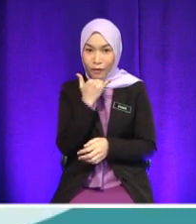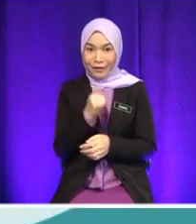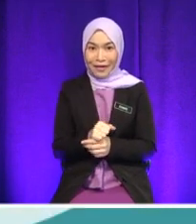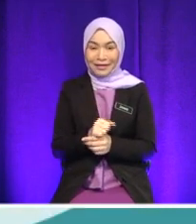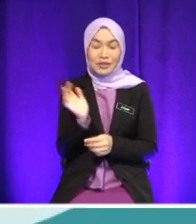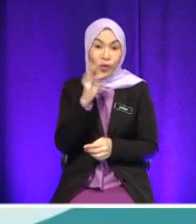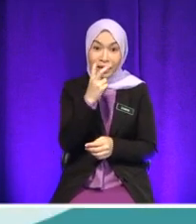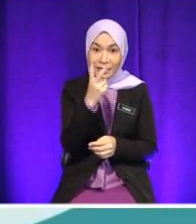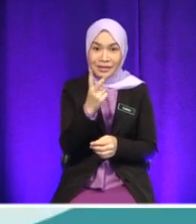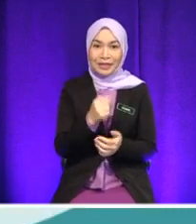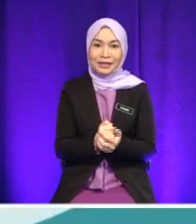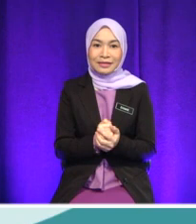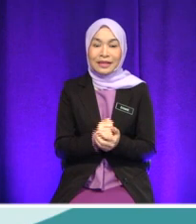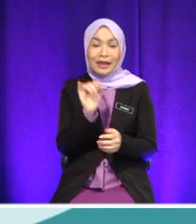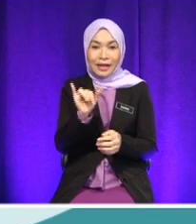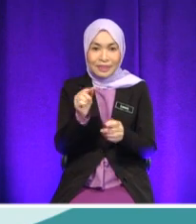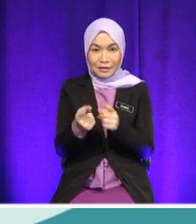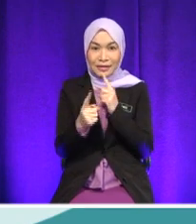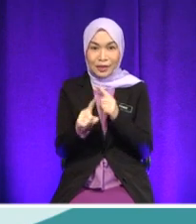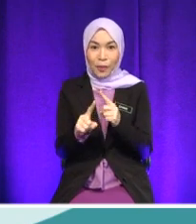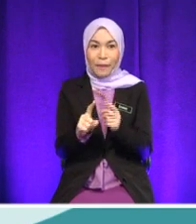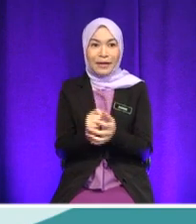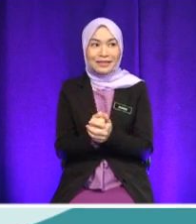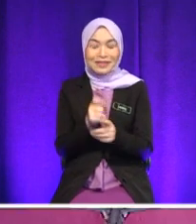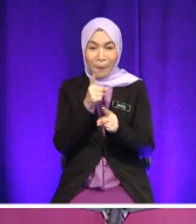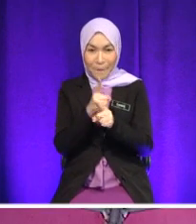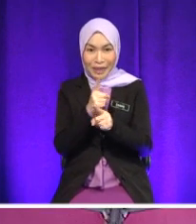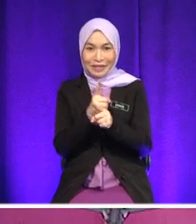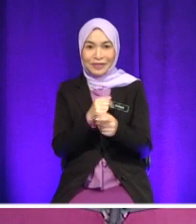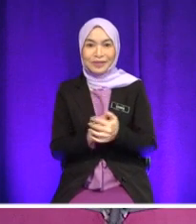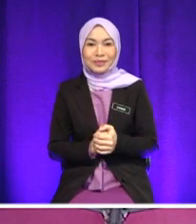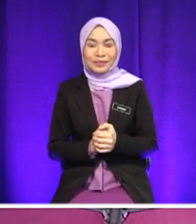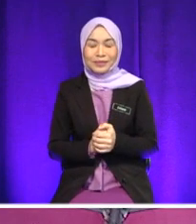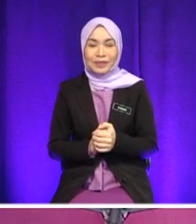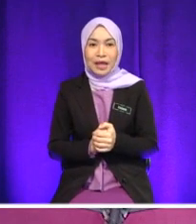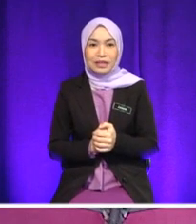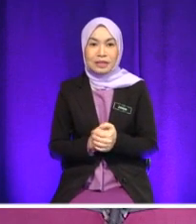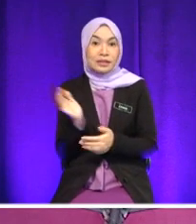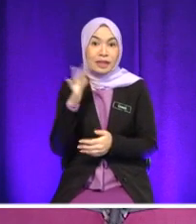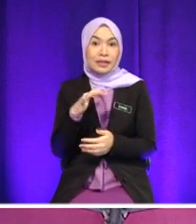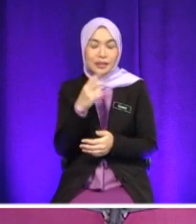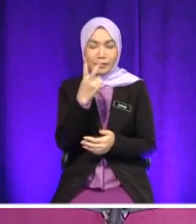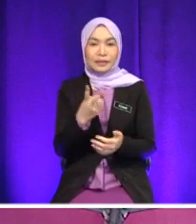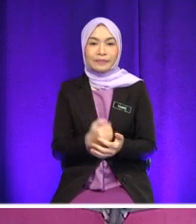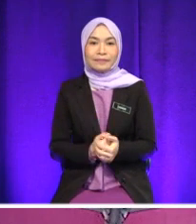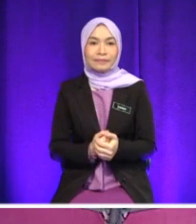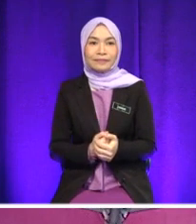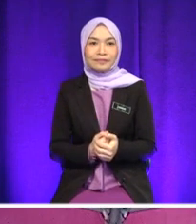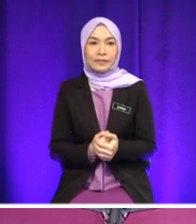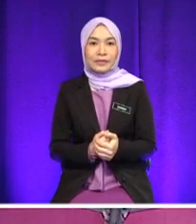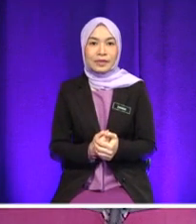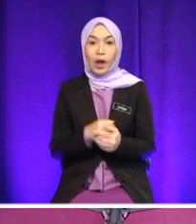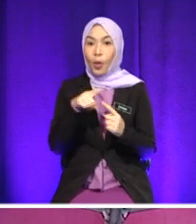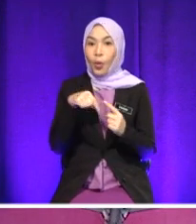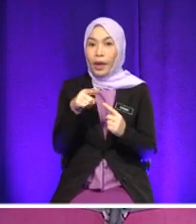see. Yes, the answer is D, disagree completely, all right? Okay, next, let's move on. Okay, so when